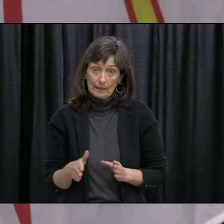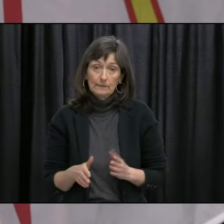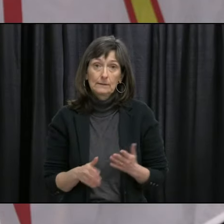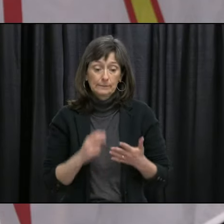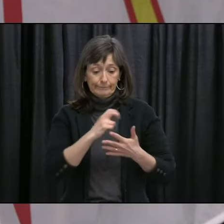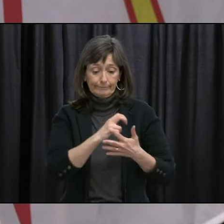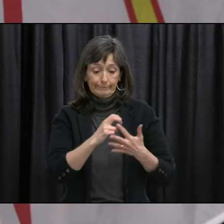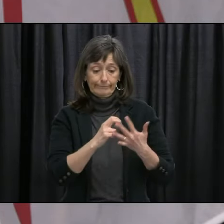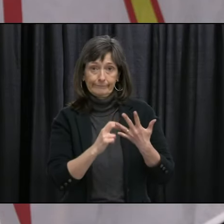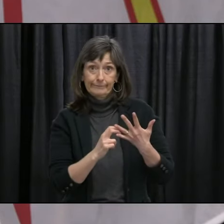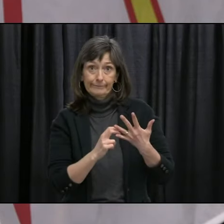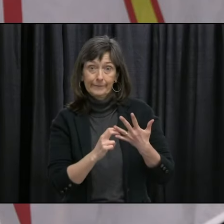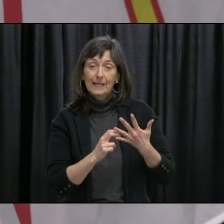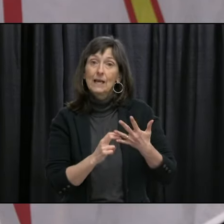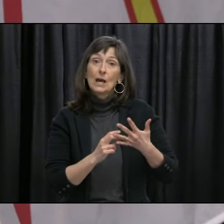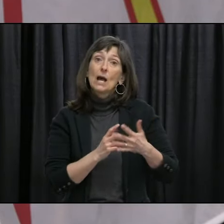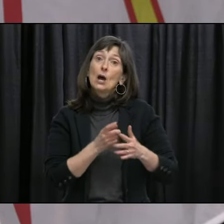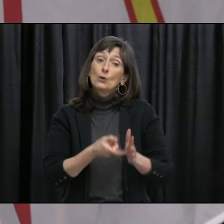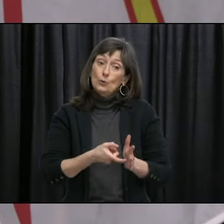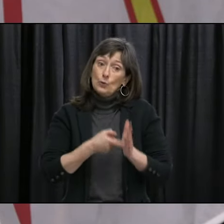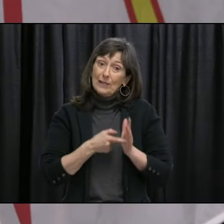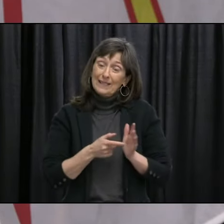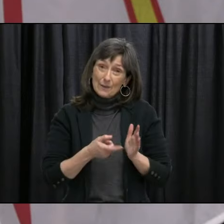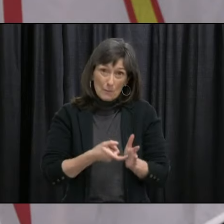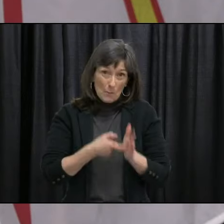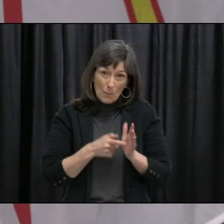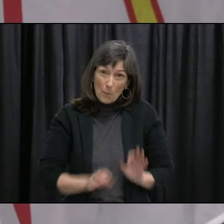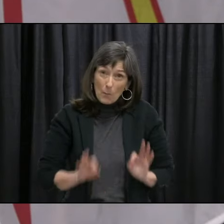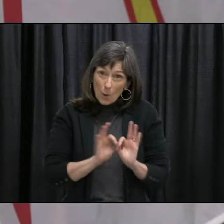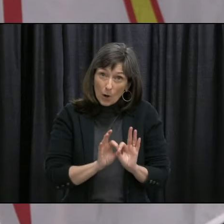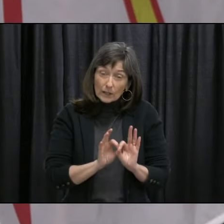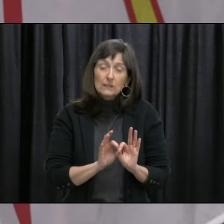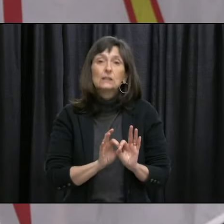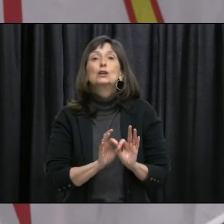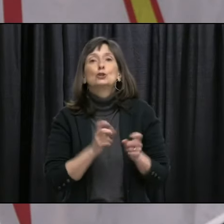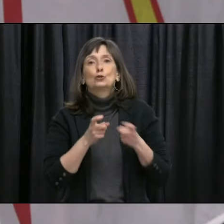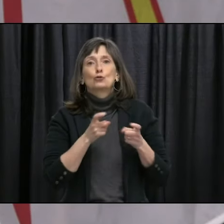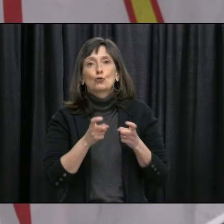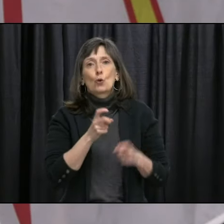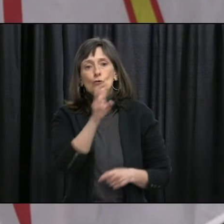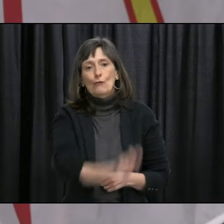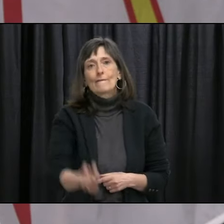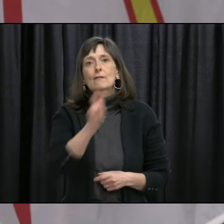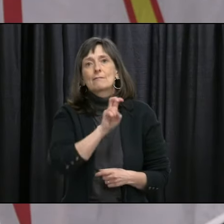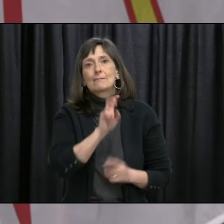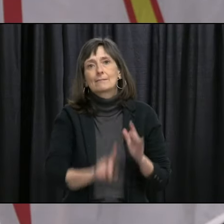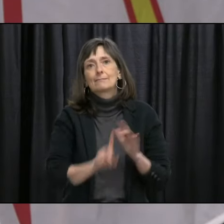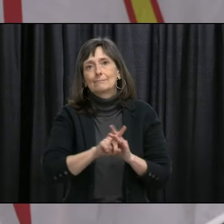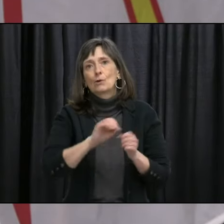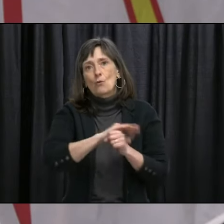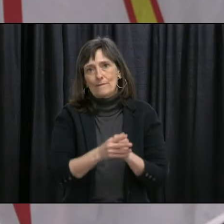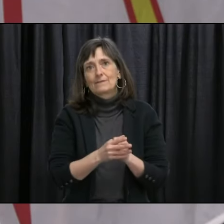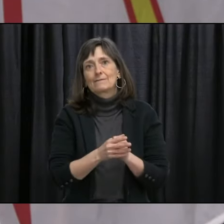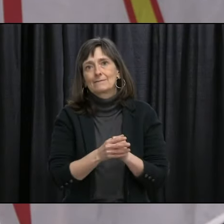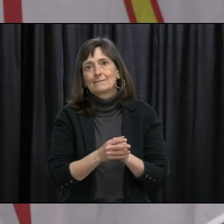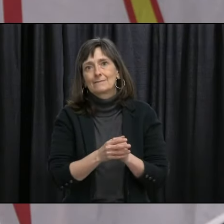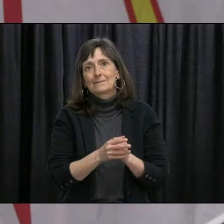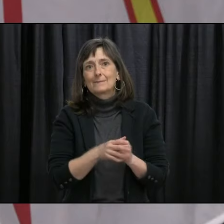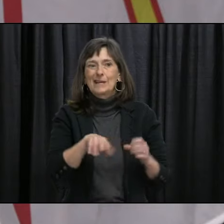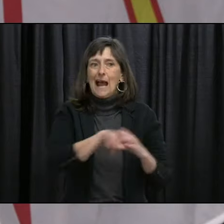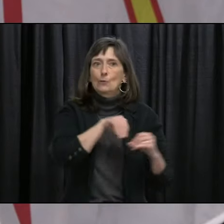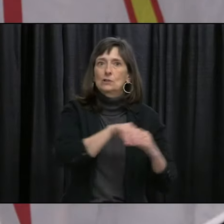the control of the importation of travel-related cases. So, or